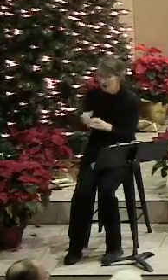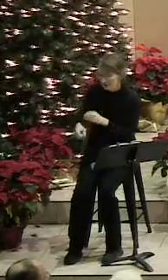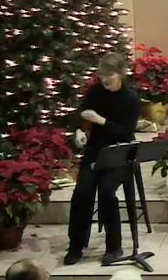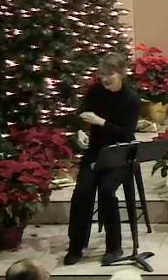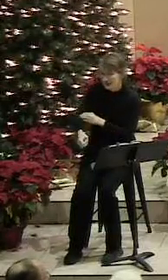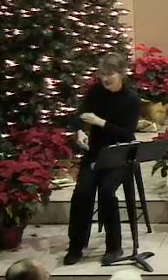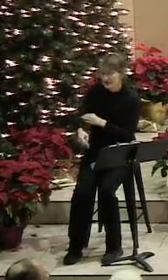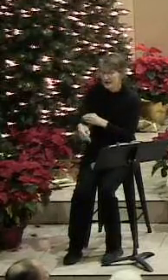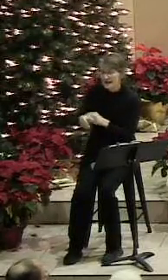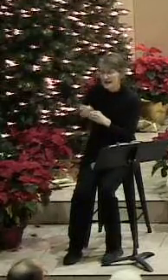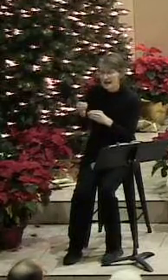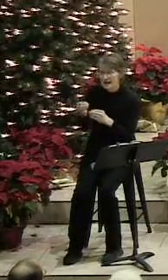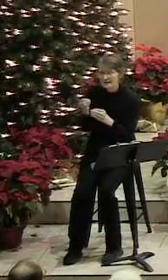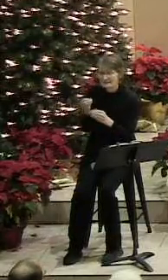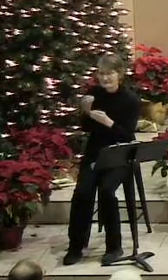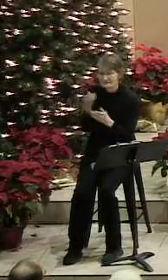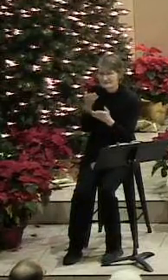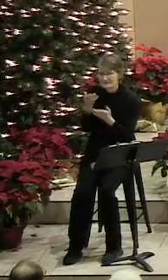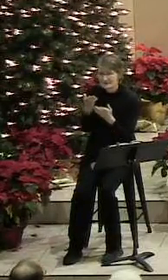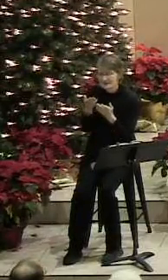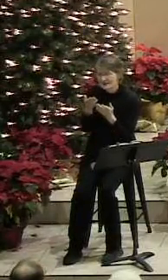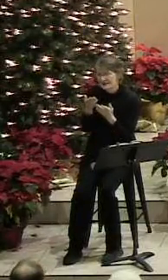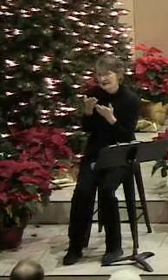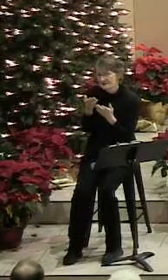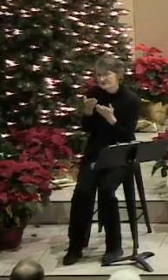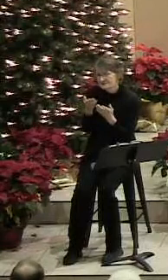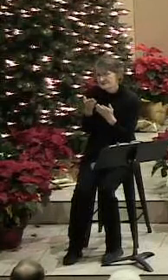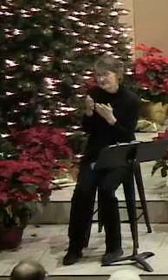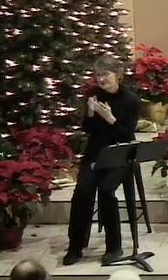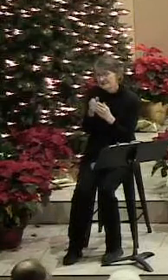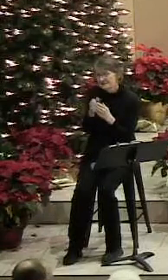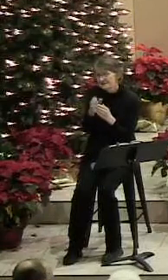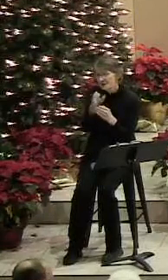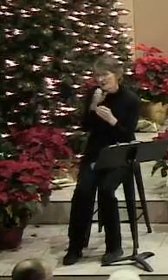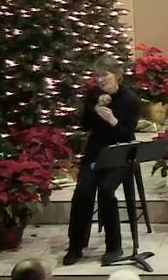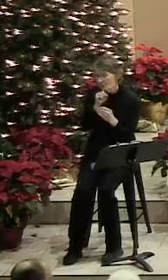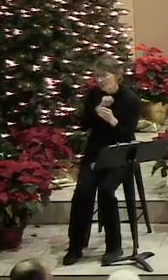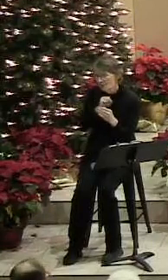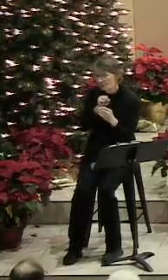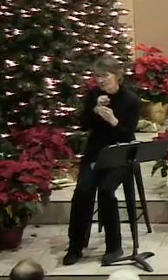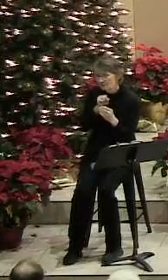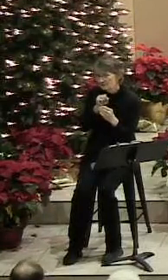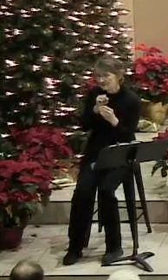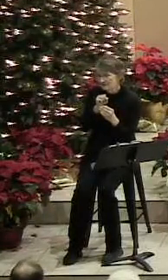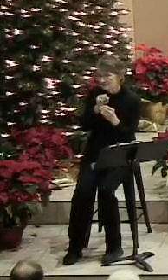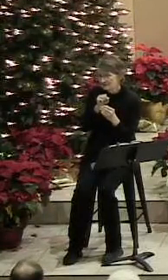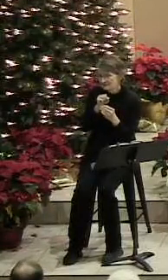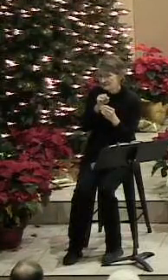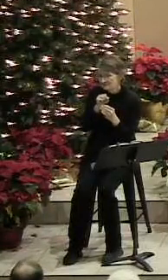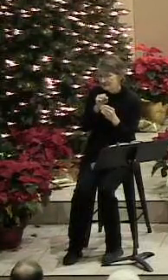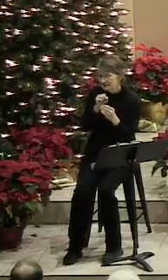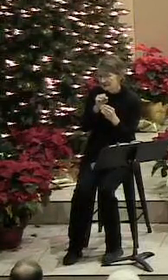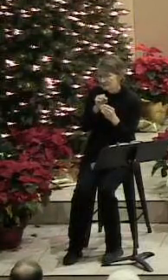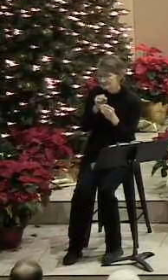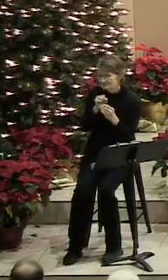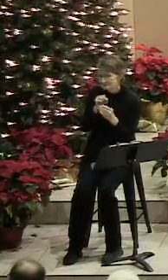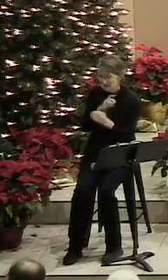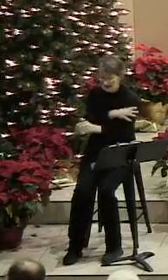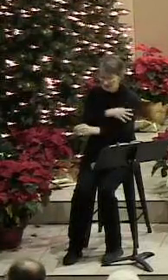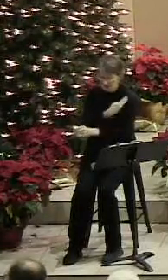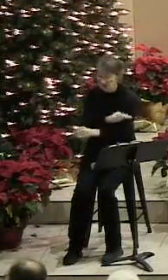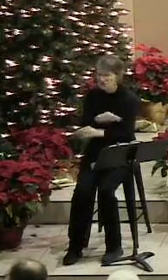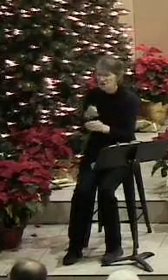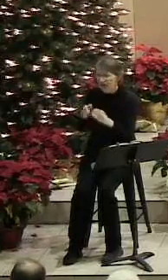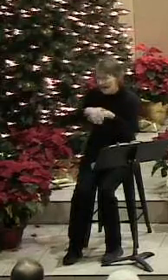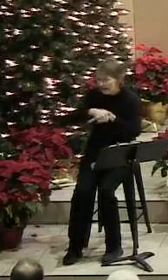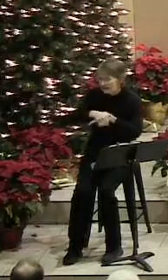They sing that song, and I might be misunderstanding it because it's kind of this mixture of old Scottish English that is only half translated for us.